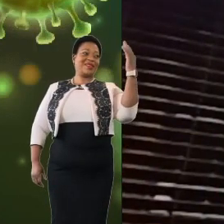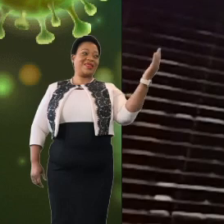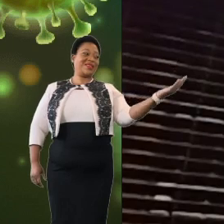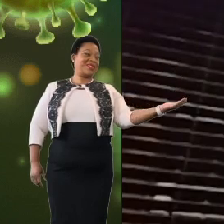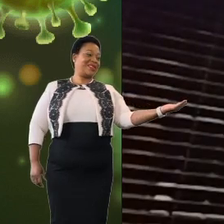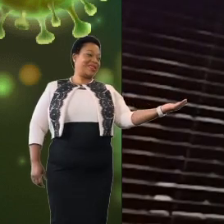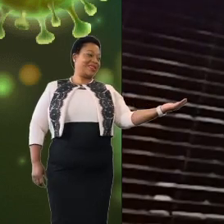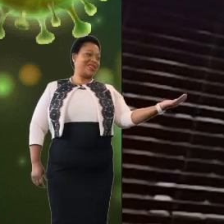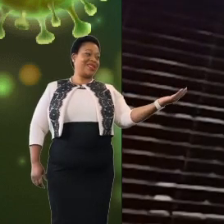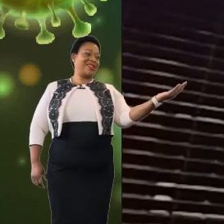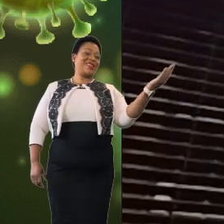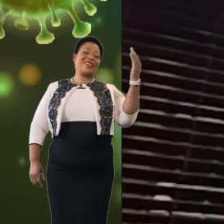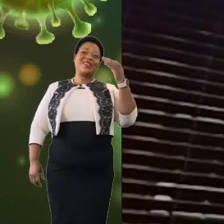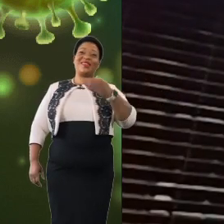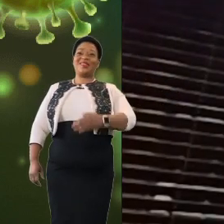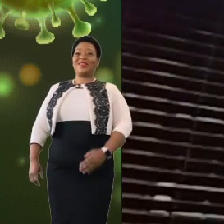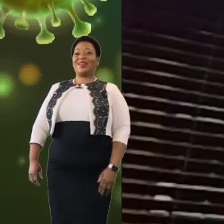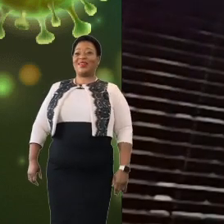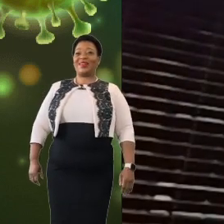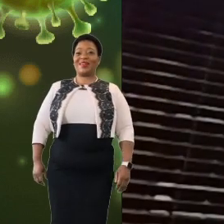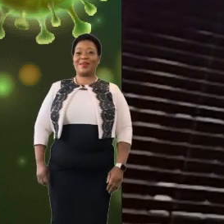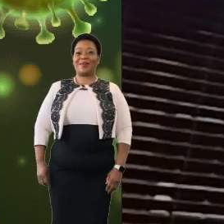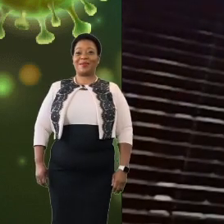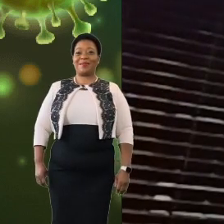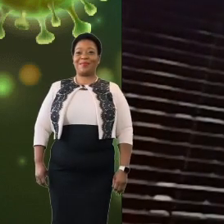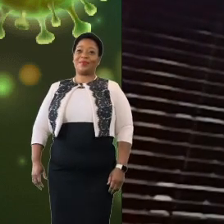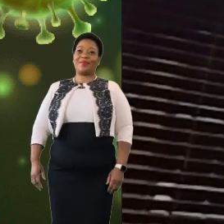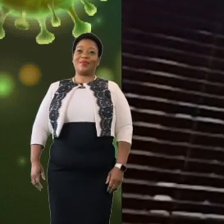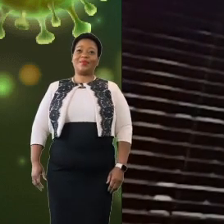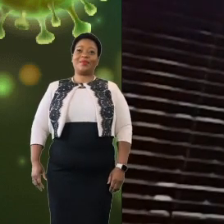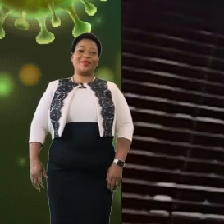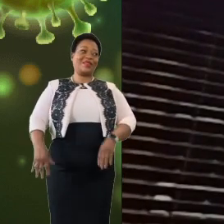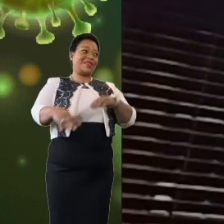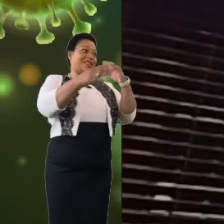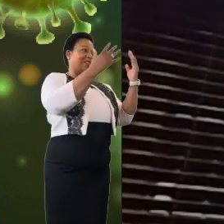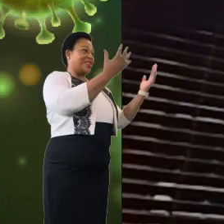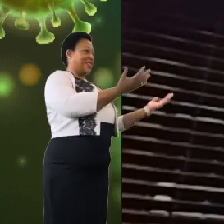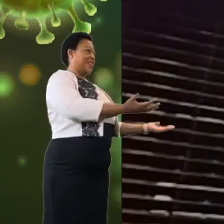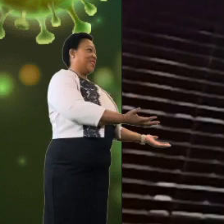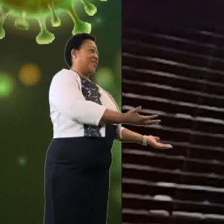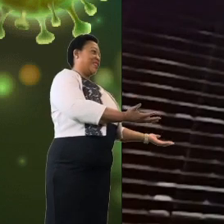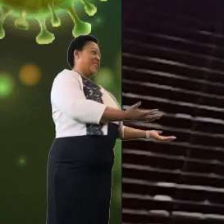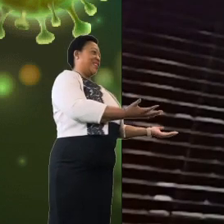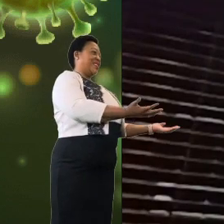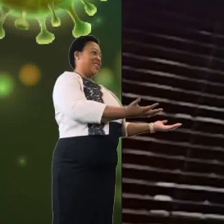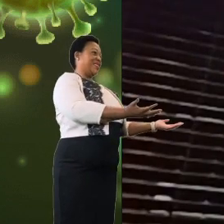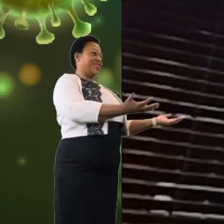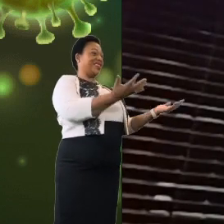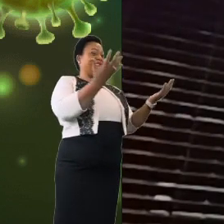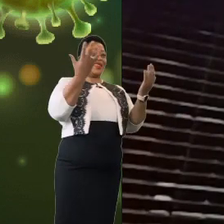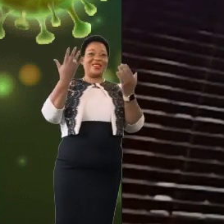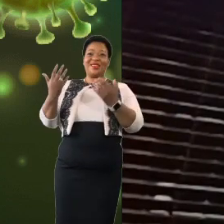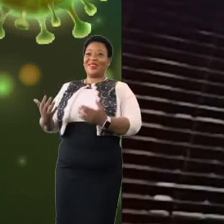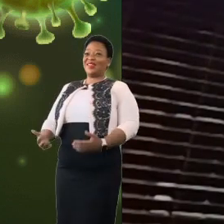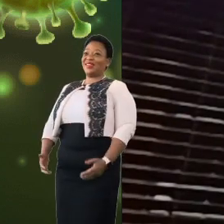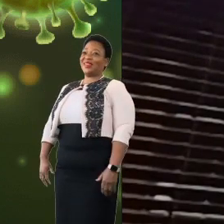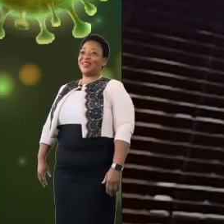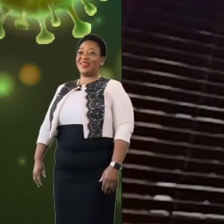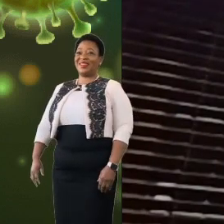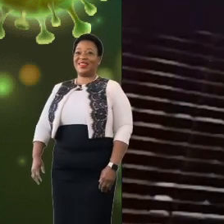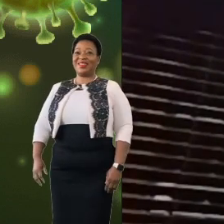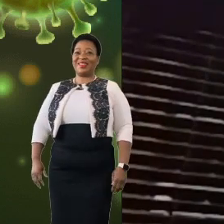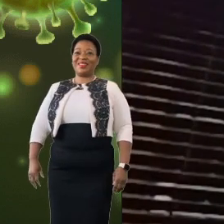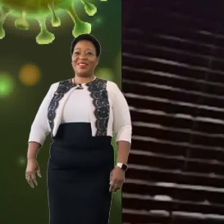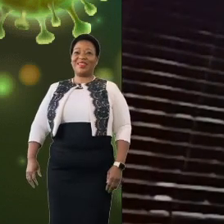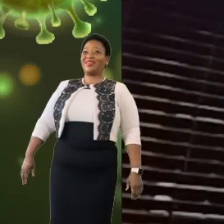indicated, that we would really appreciate that the chats should continue, the